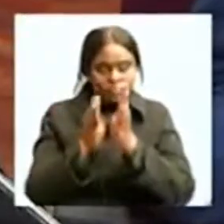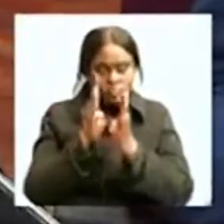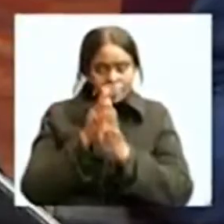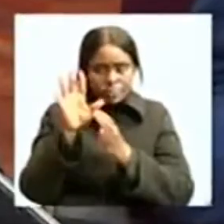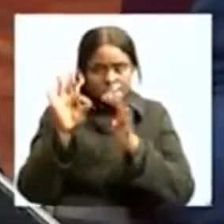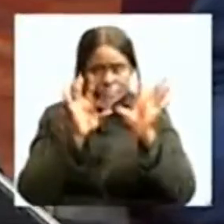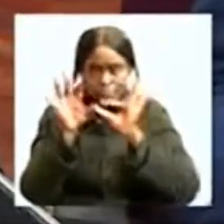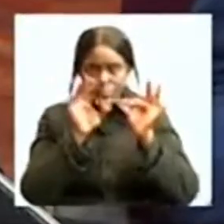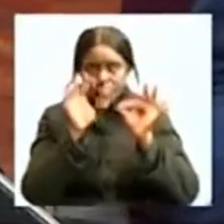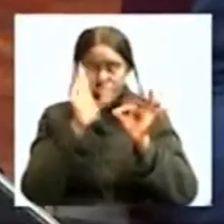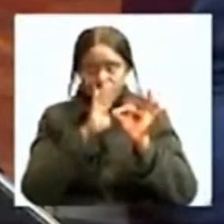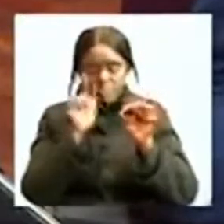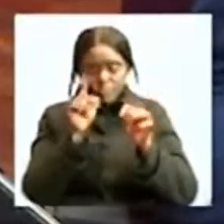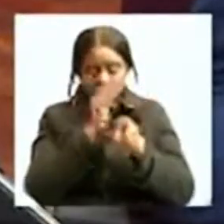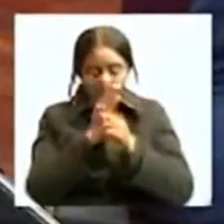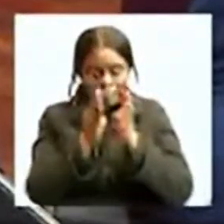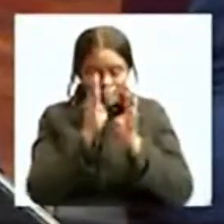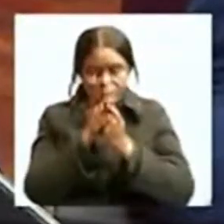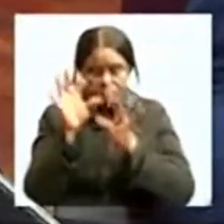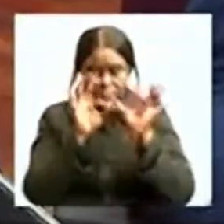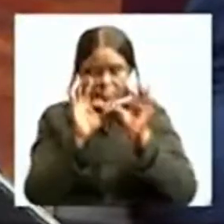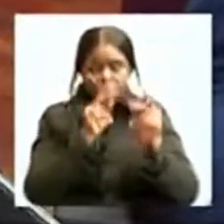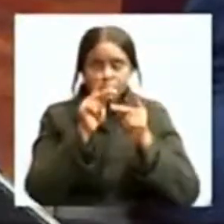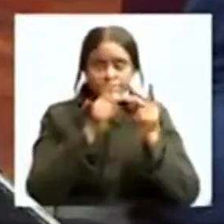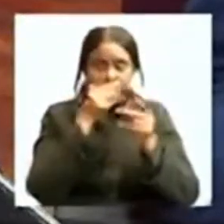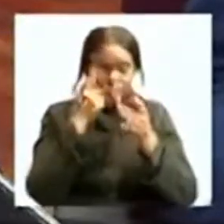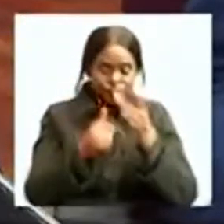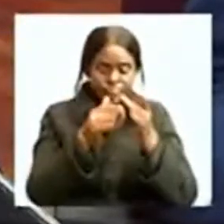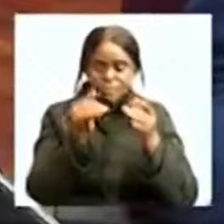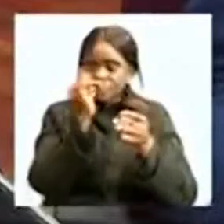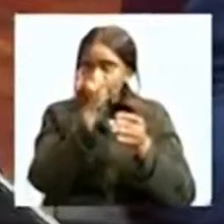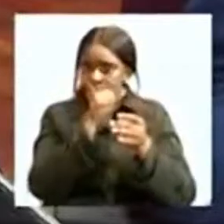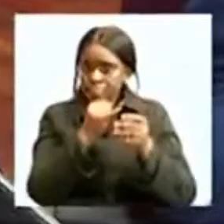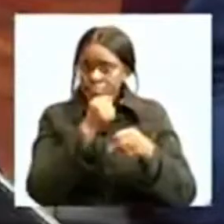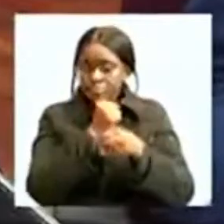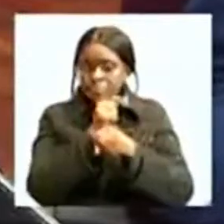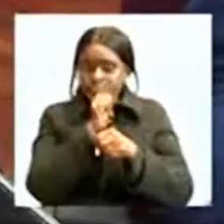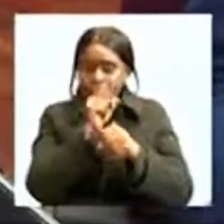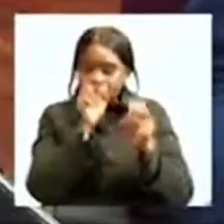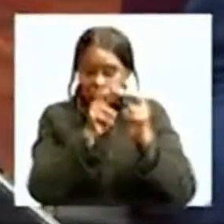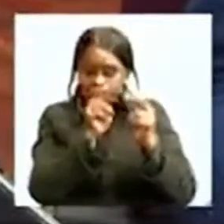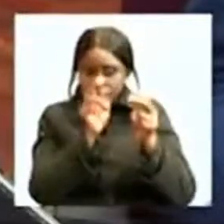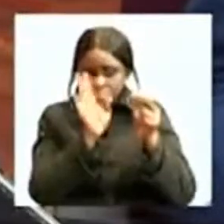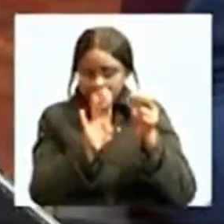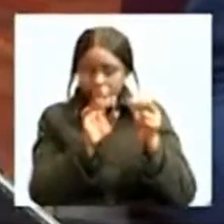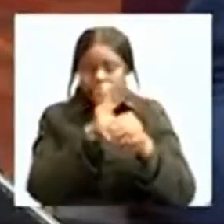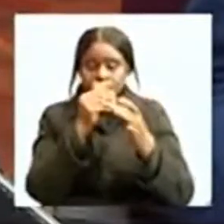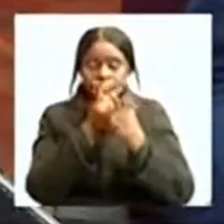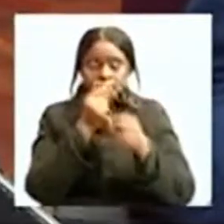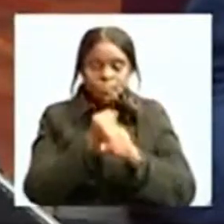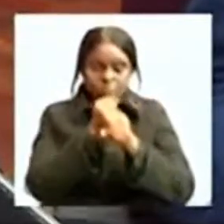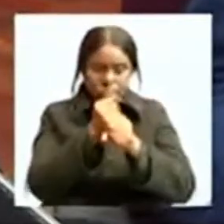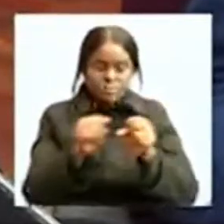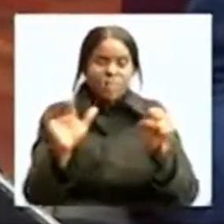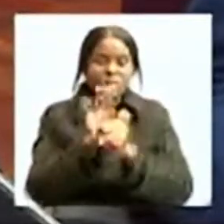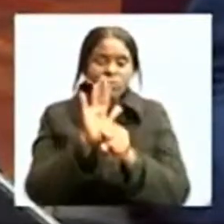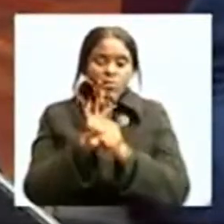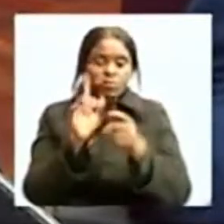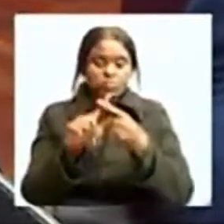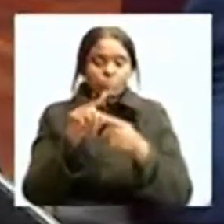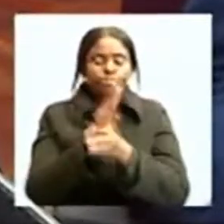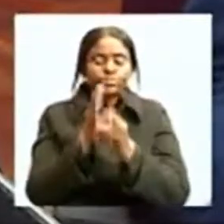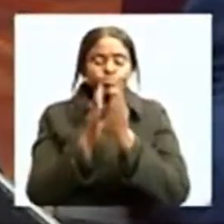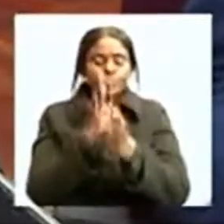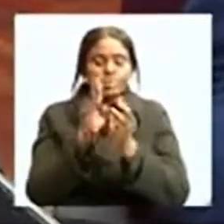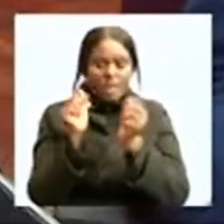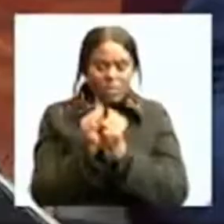selection. The contractor selection process should be designed to ensure that contracts are awarded exclusively to